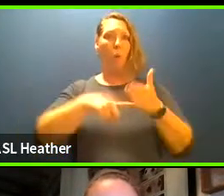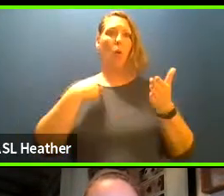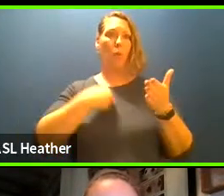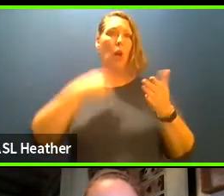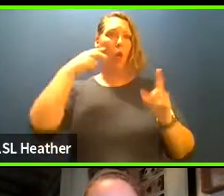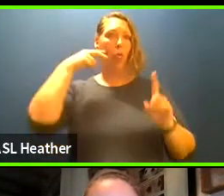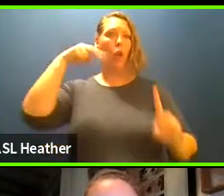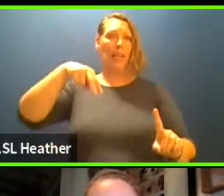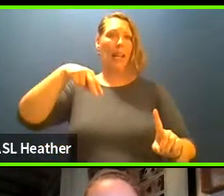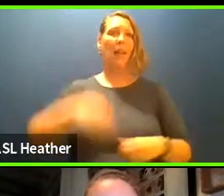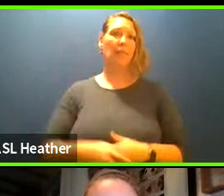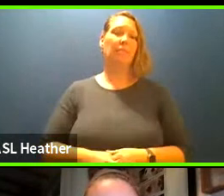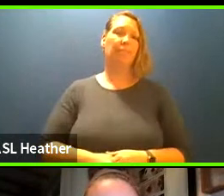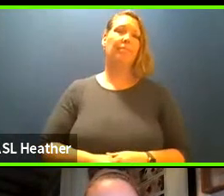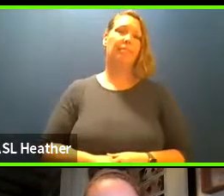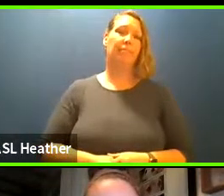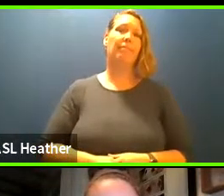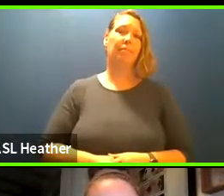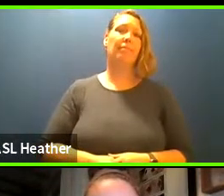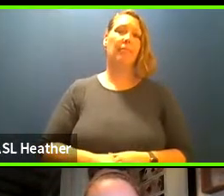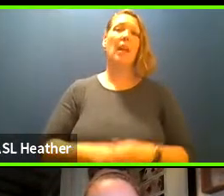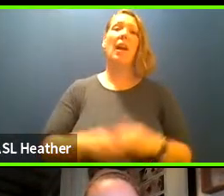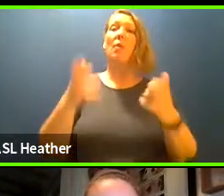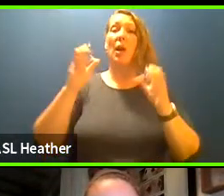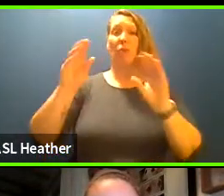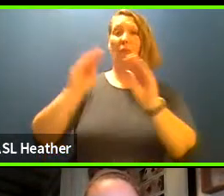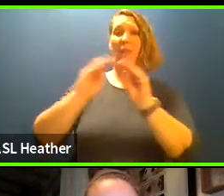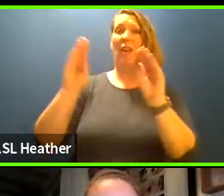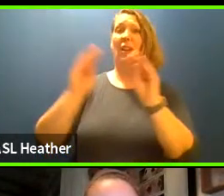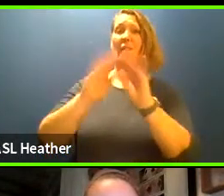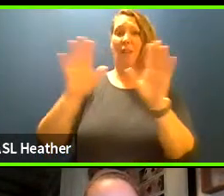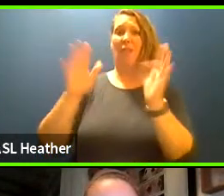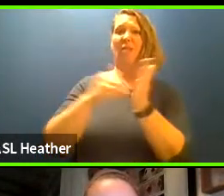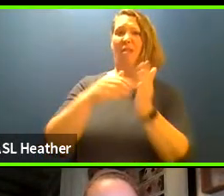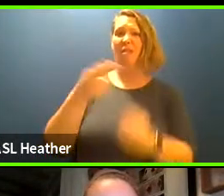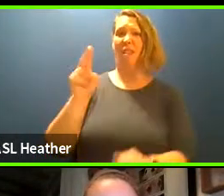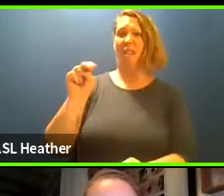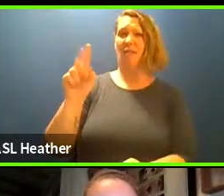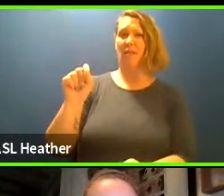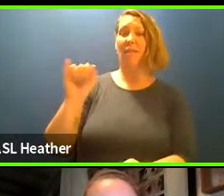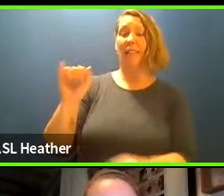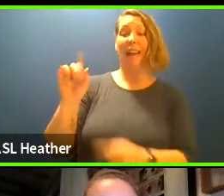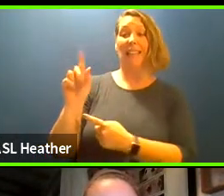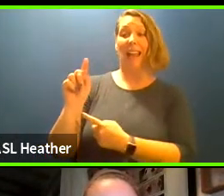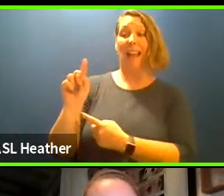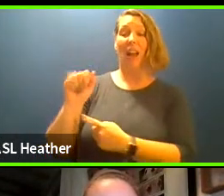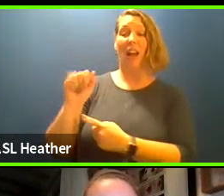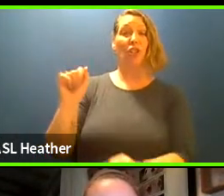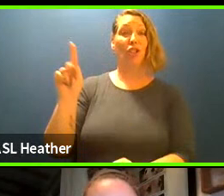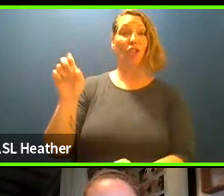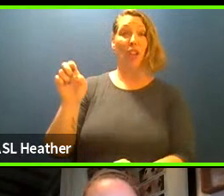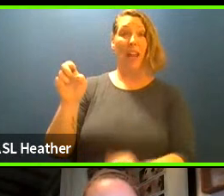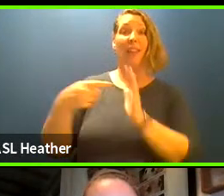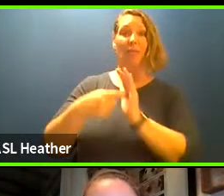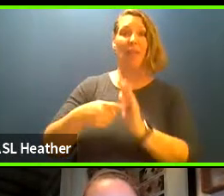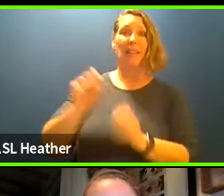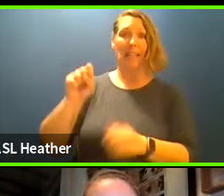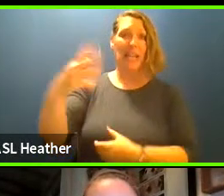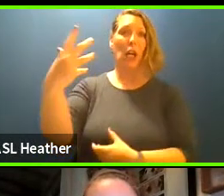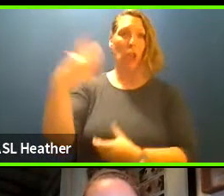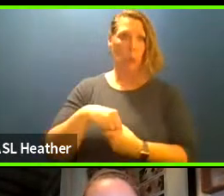at. And just to clarify, Dr. Hahn, I do want to clarify that the data that Jake did illustrate does